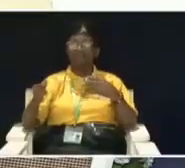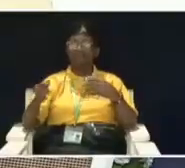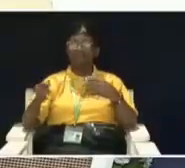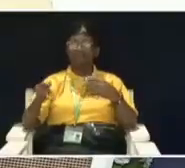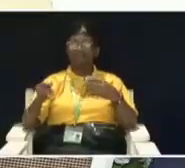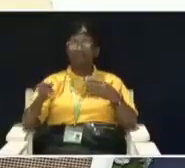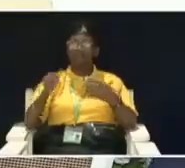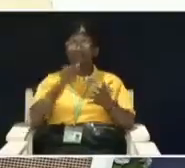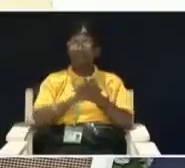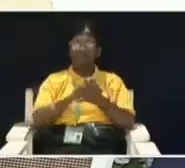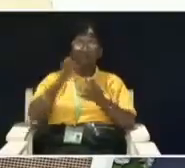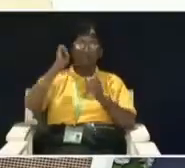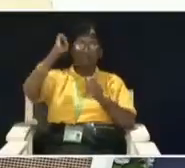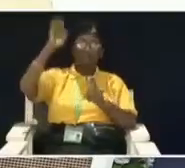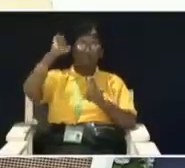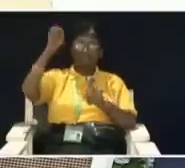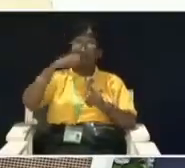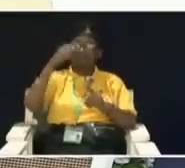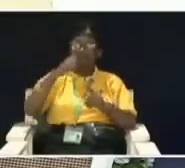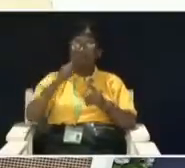that He will speak to you